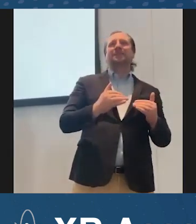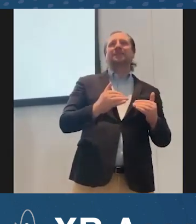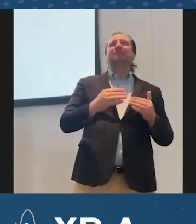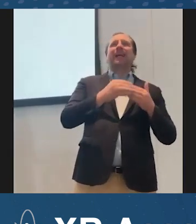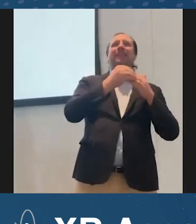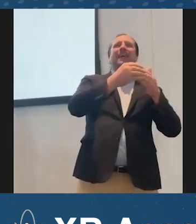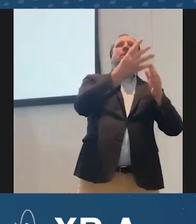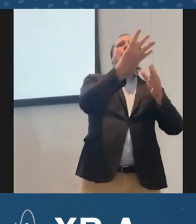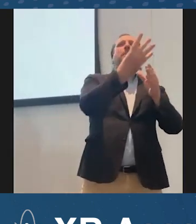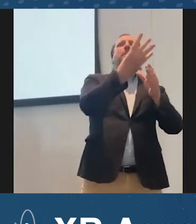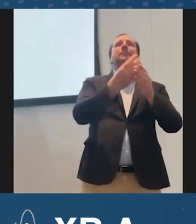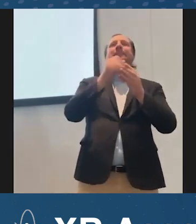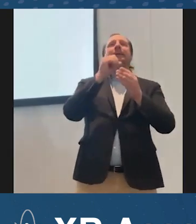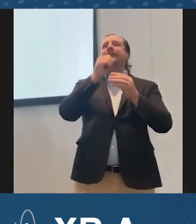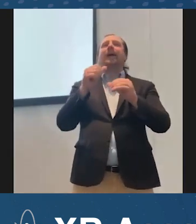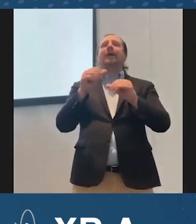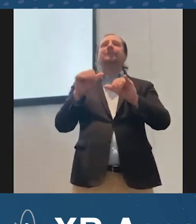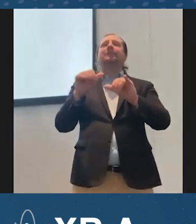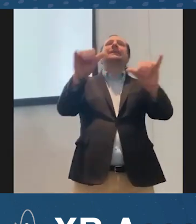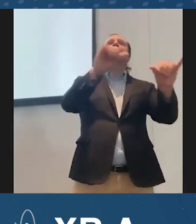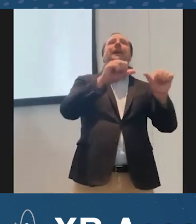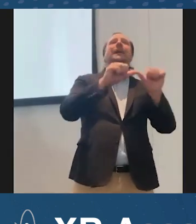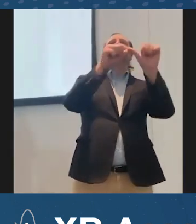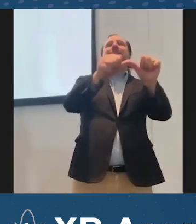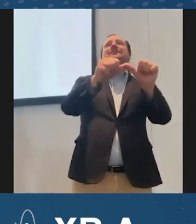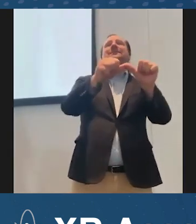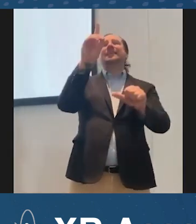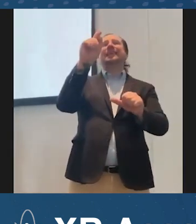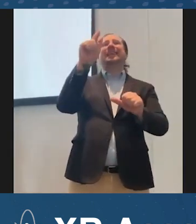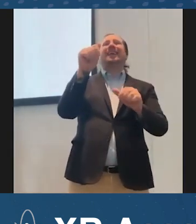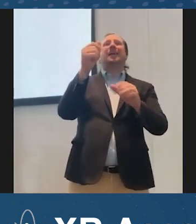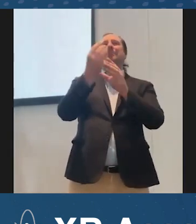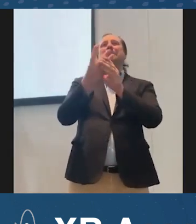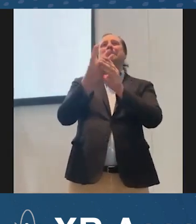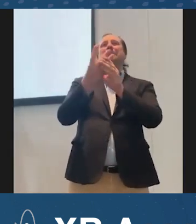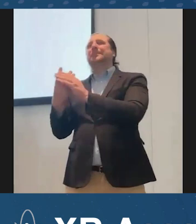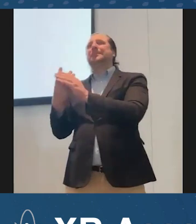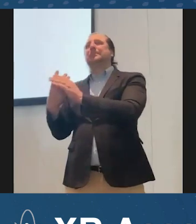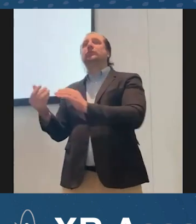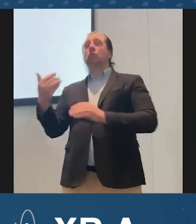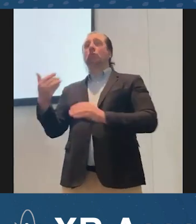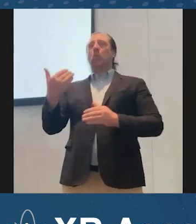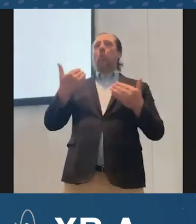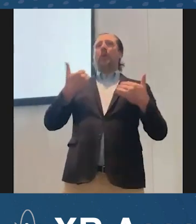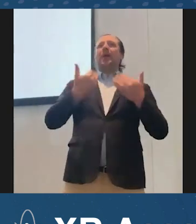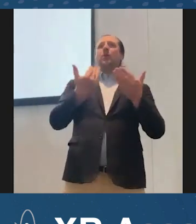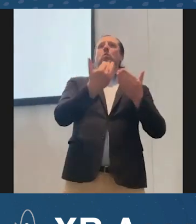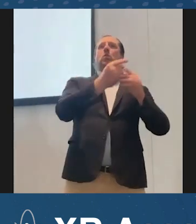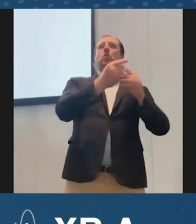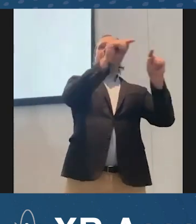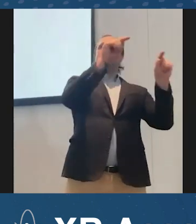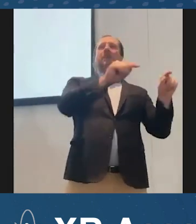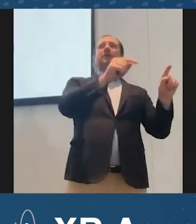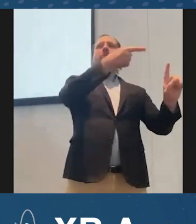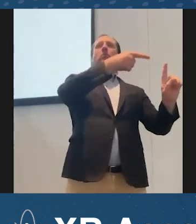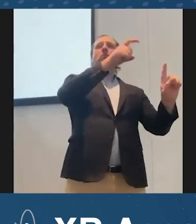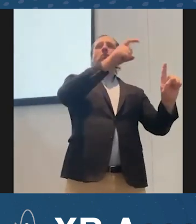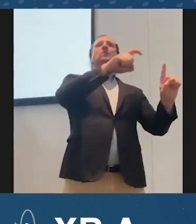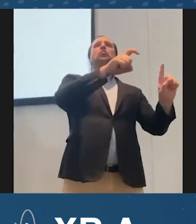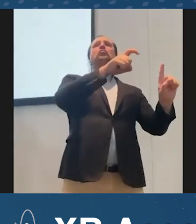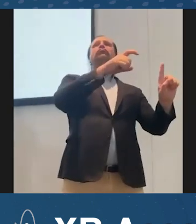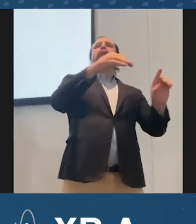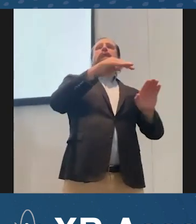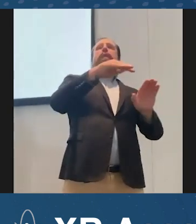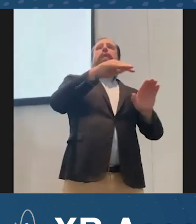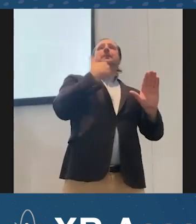missing entries and inconsistent data. So just so you get a general idea, we had a template, and then participants had to